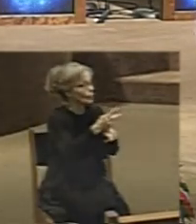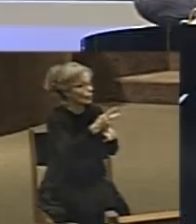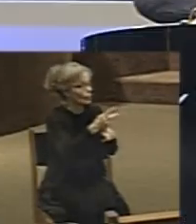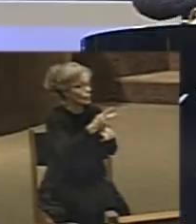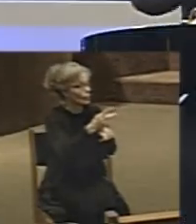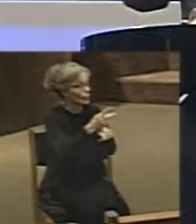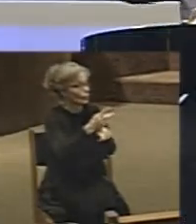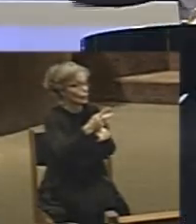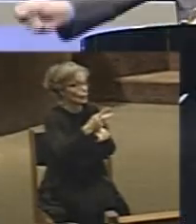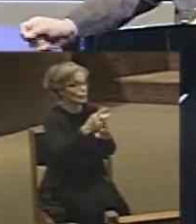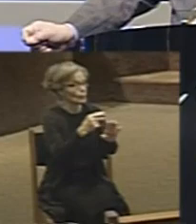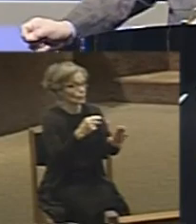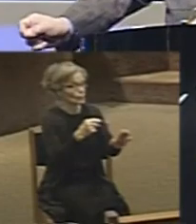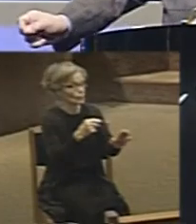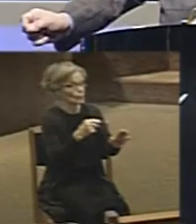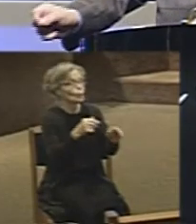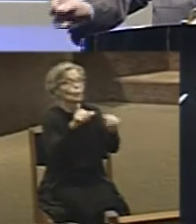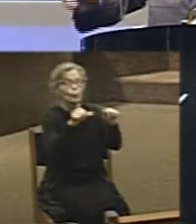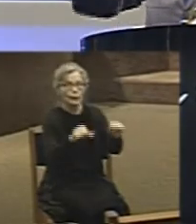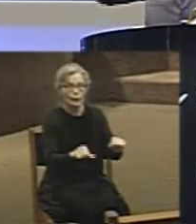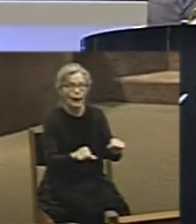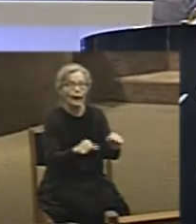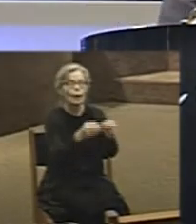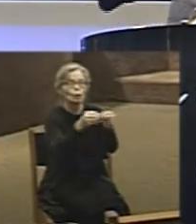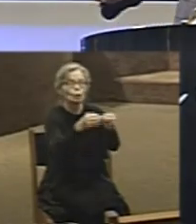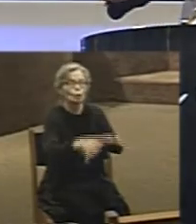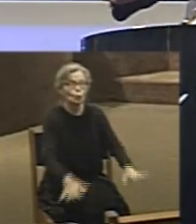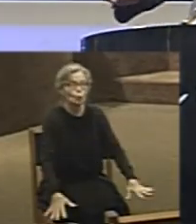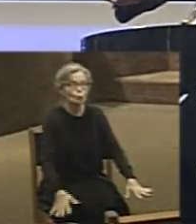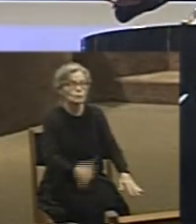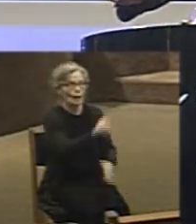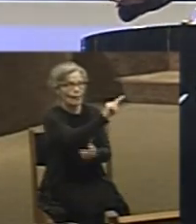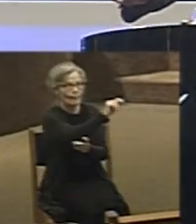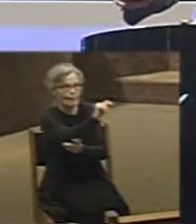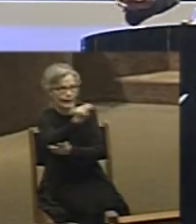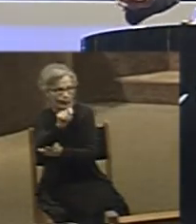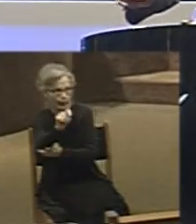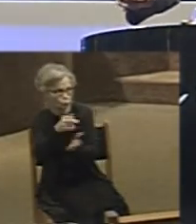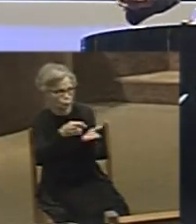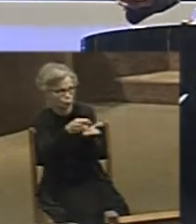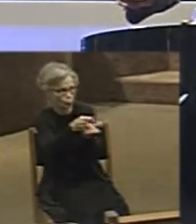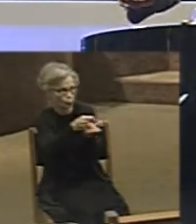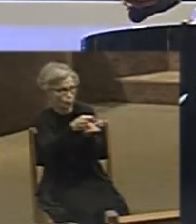truth. Everybody say, not a truth. Say the truth.